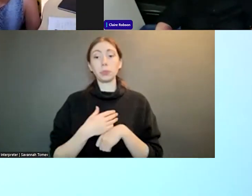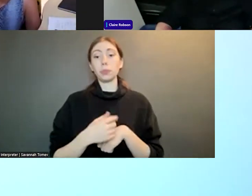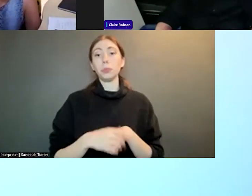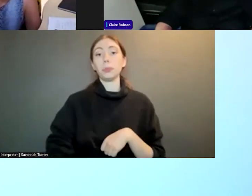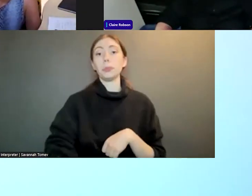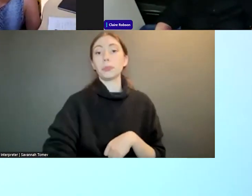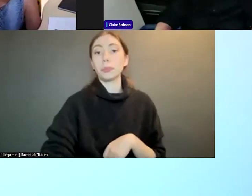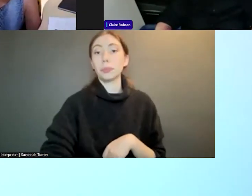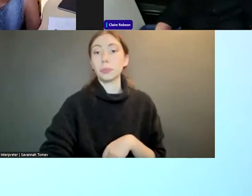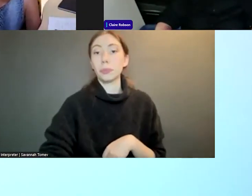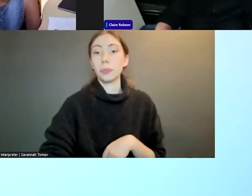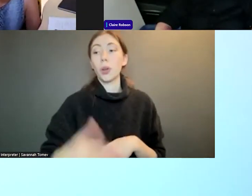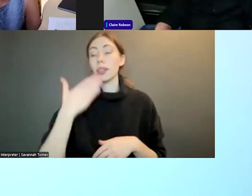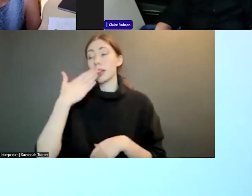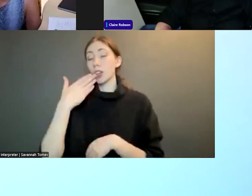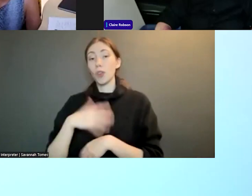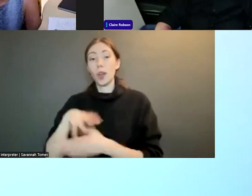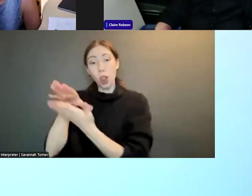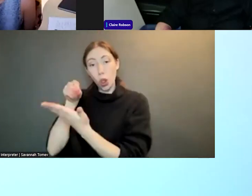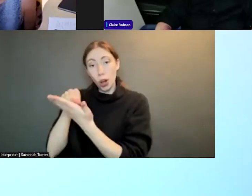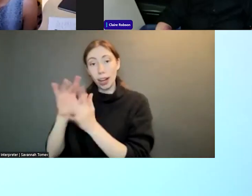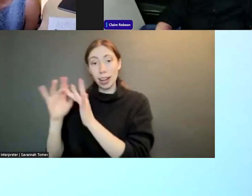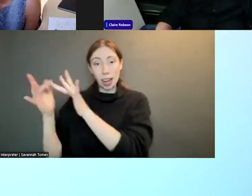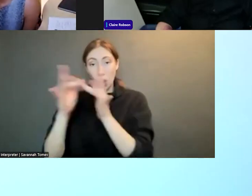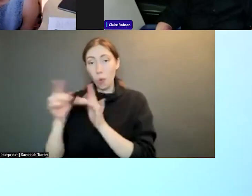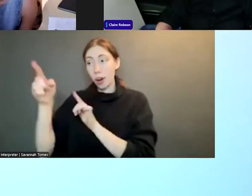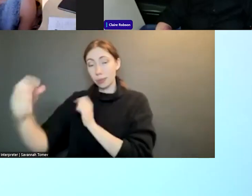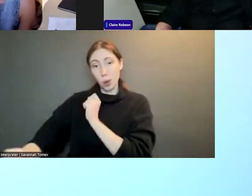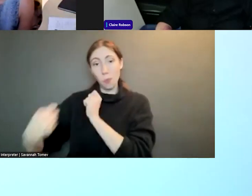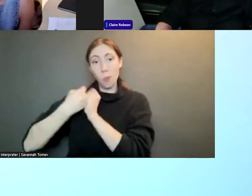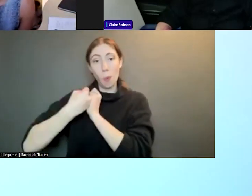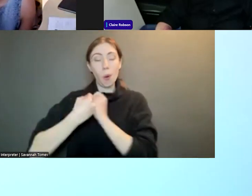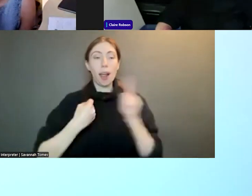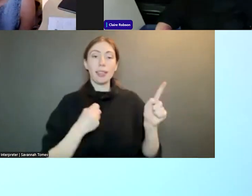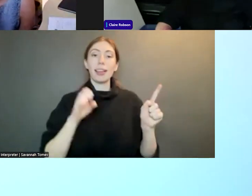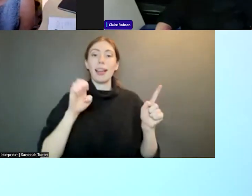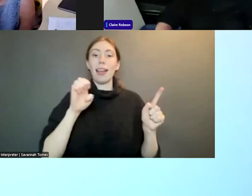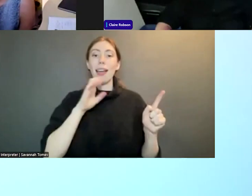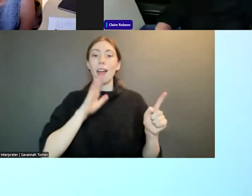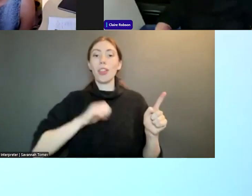Network and Elder Abuse Prevention Ontario. Enjoy the rest of your day. Thank you. Thank you.